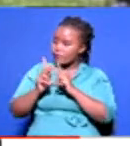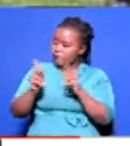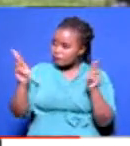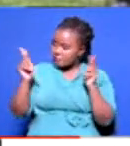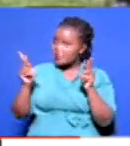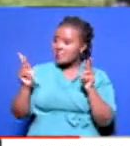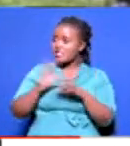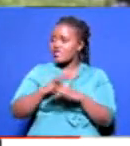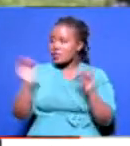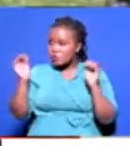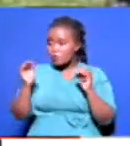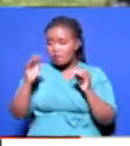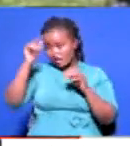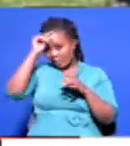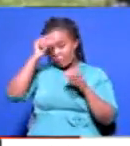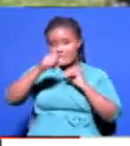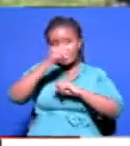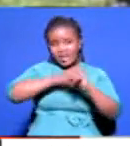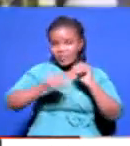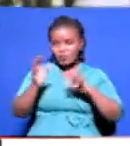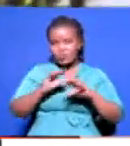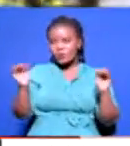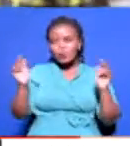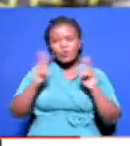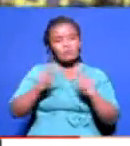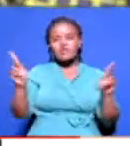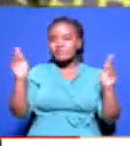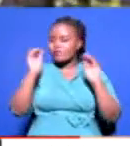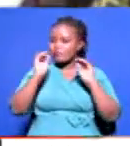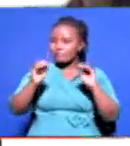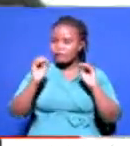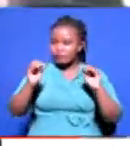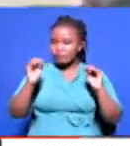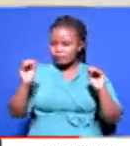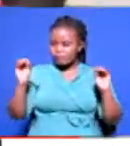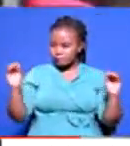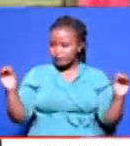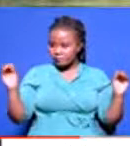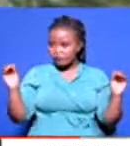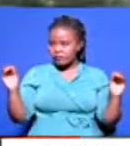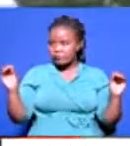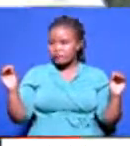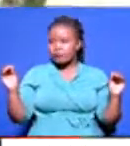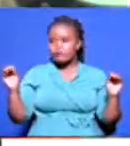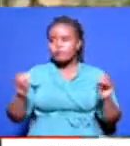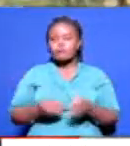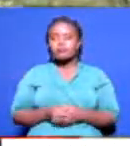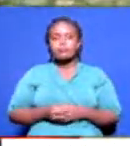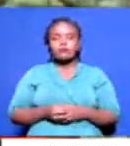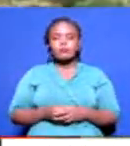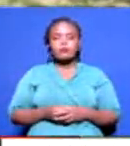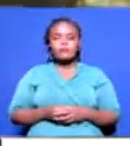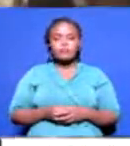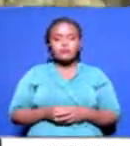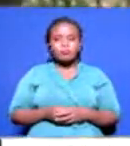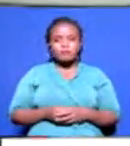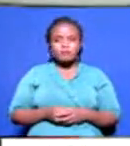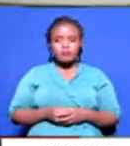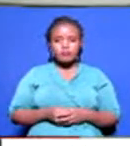hawata intervene, hakutakuwa na amani hii area. Beatrice Getonyengetich, Prime Edition.